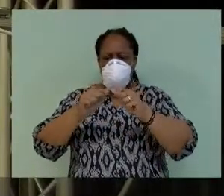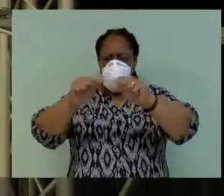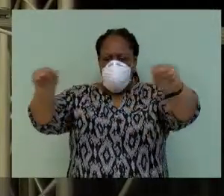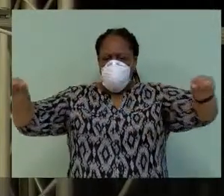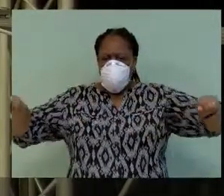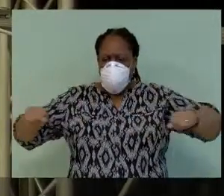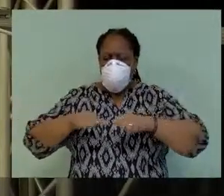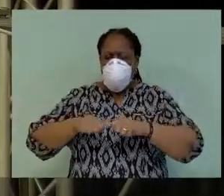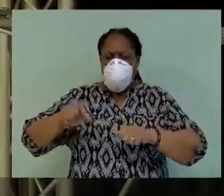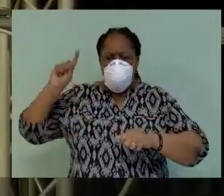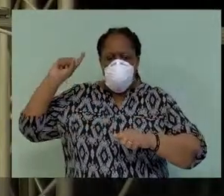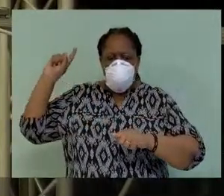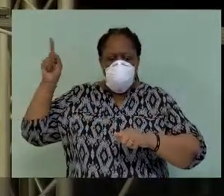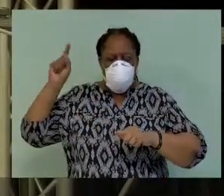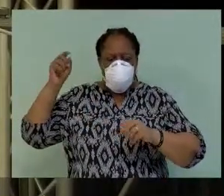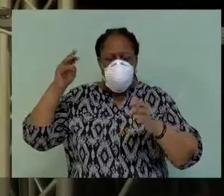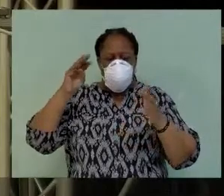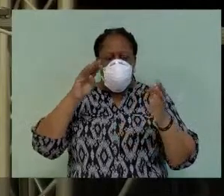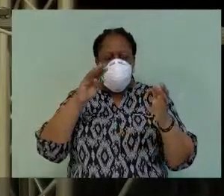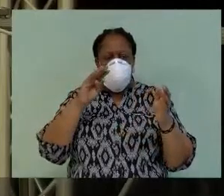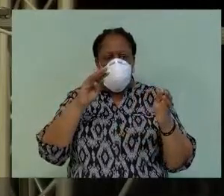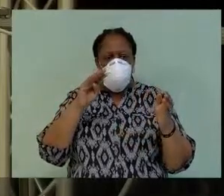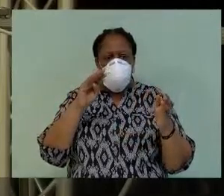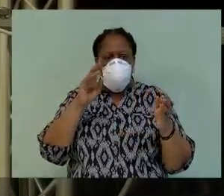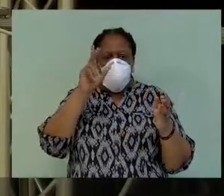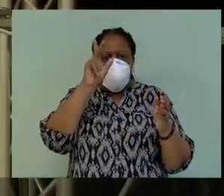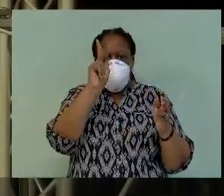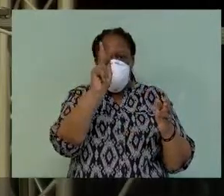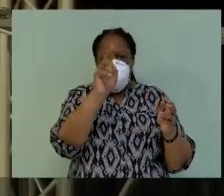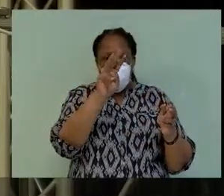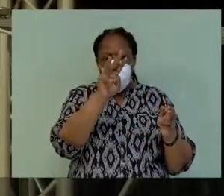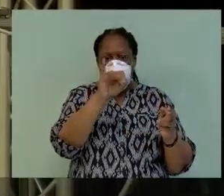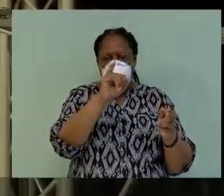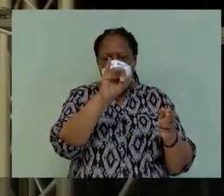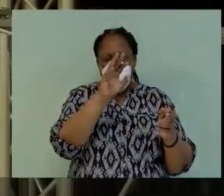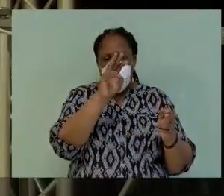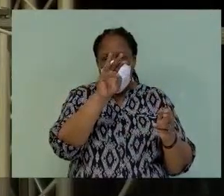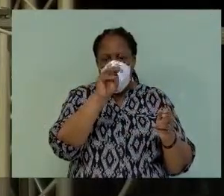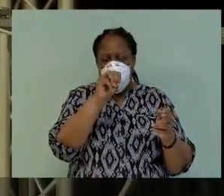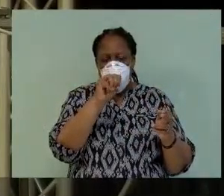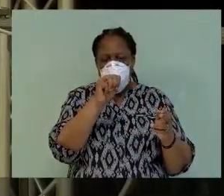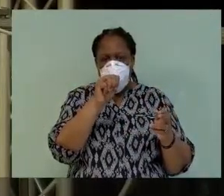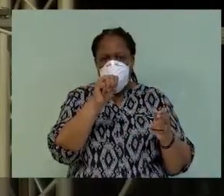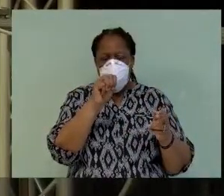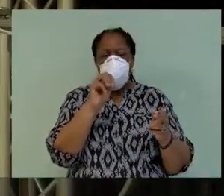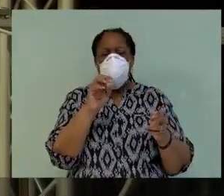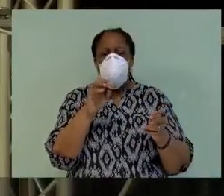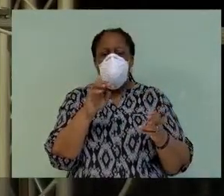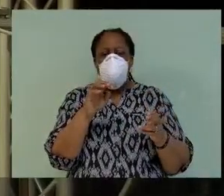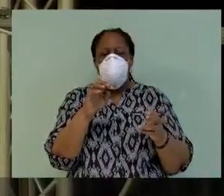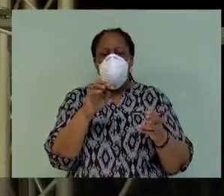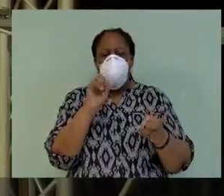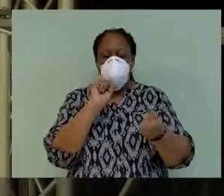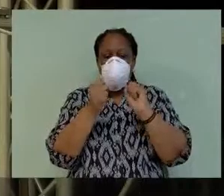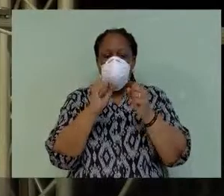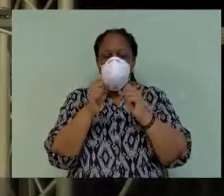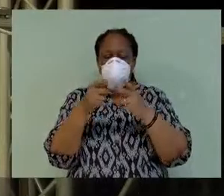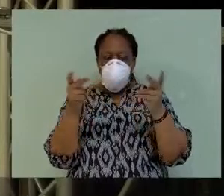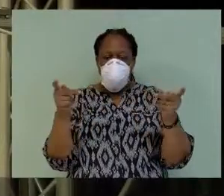going to be guided, and the ministry is going to put certain measures in place to ensure that we safeguard these